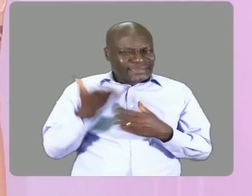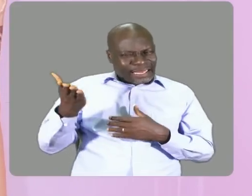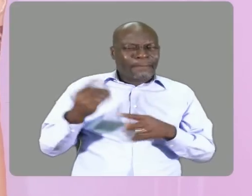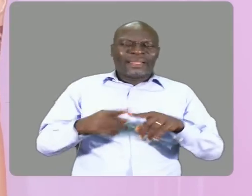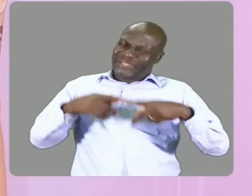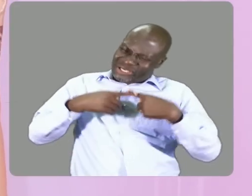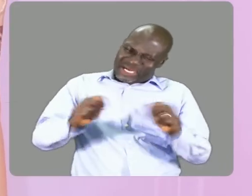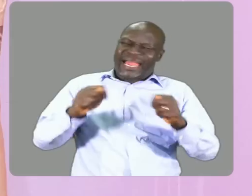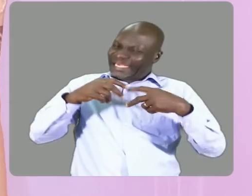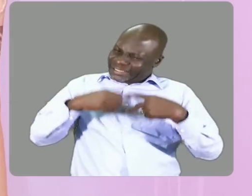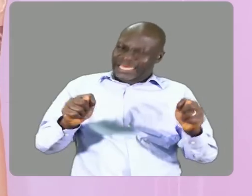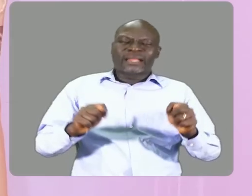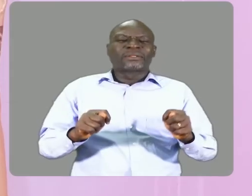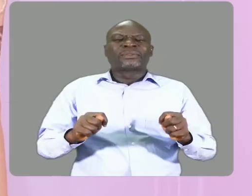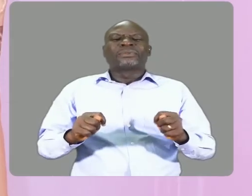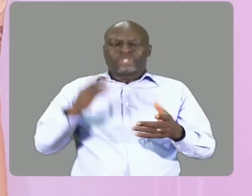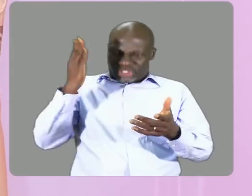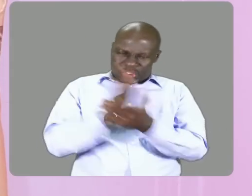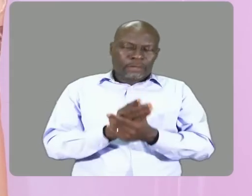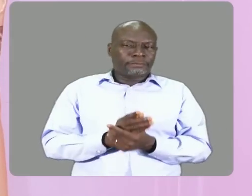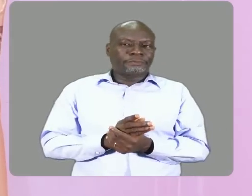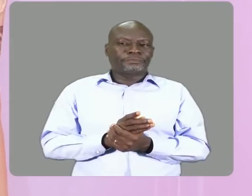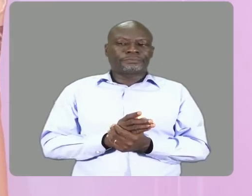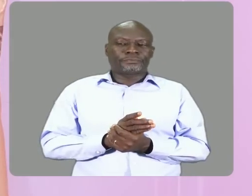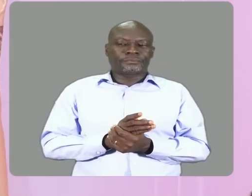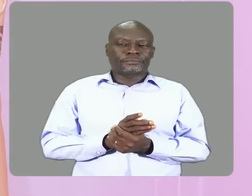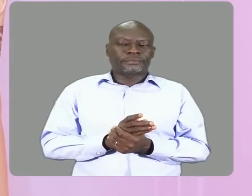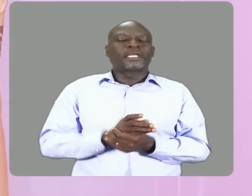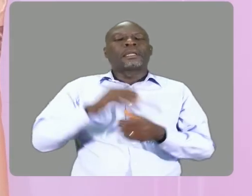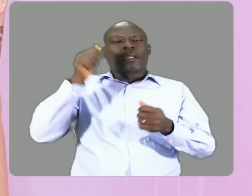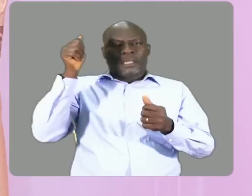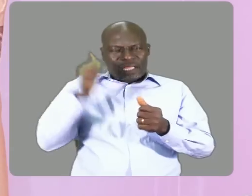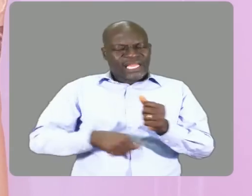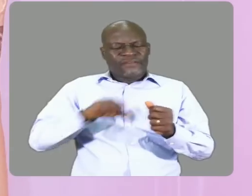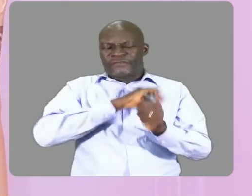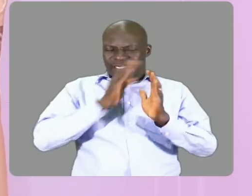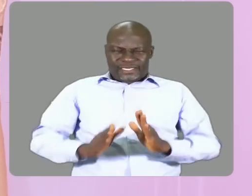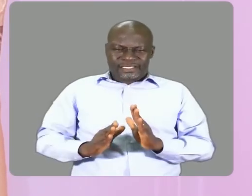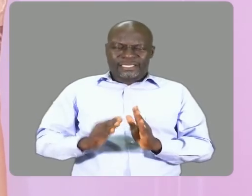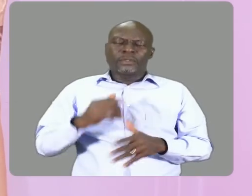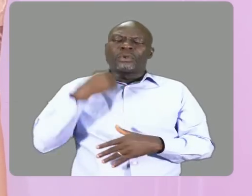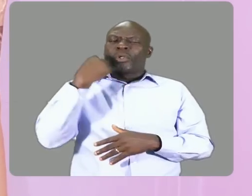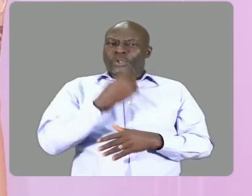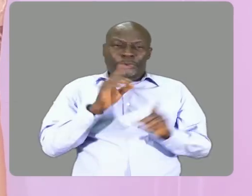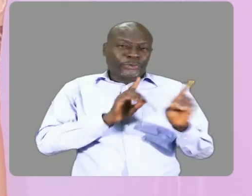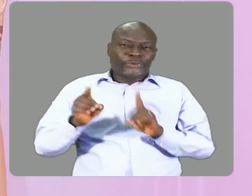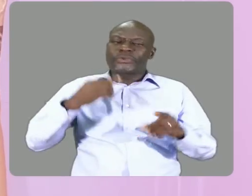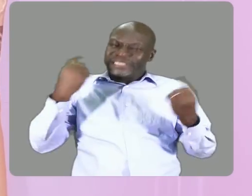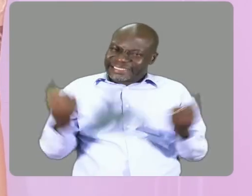yam. O Christoni, and you will be a all your bonnia, a dear your bonino, not all friend or